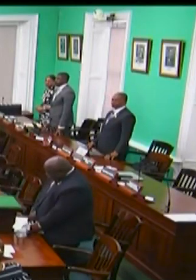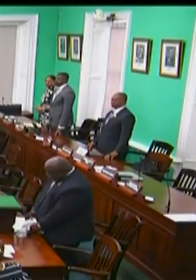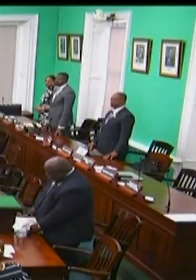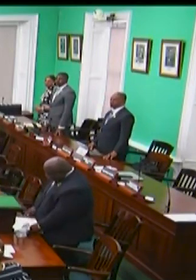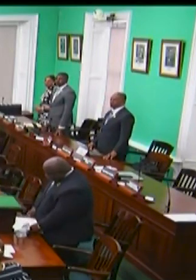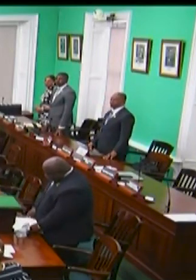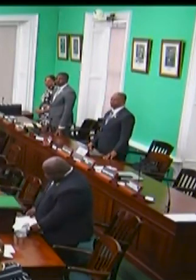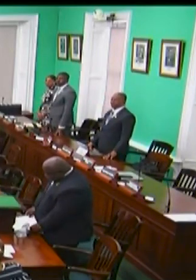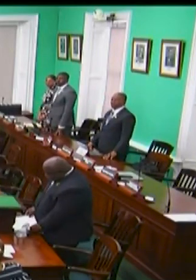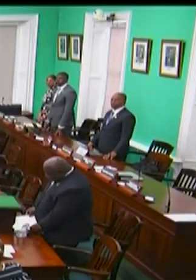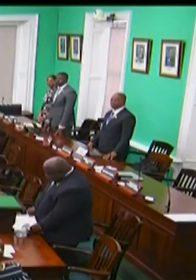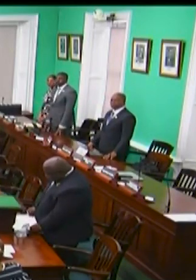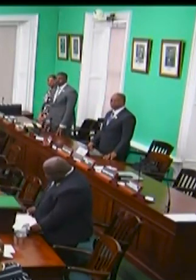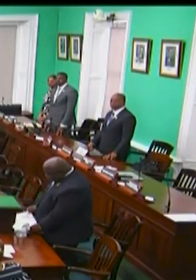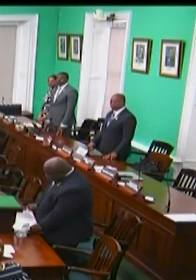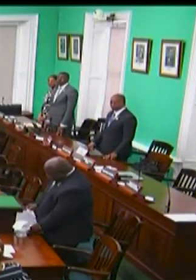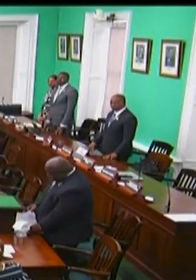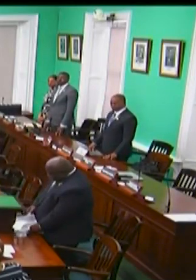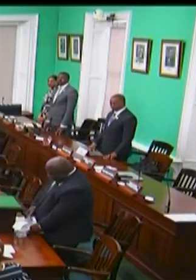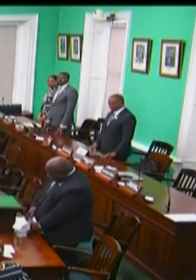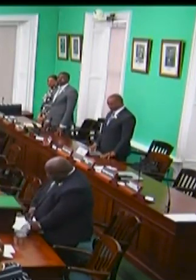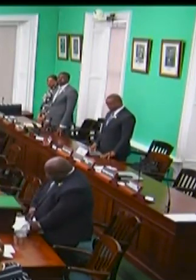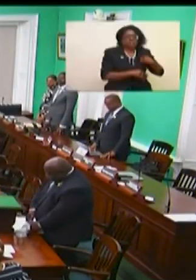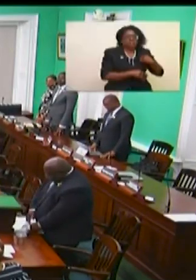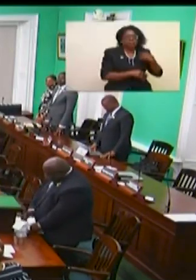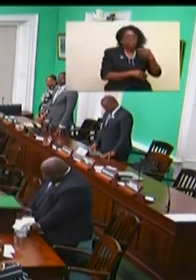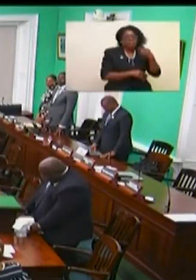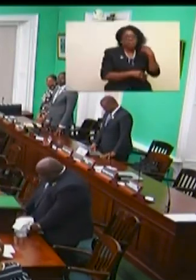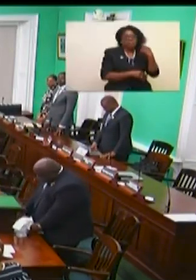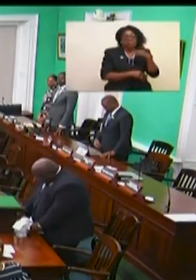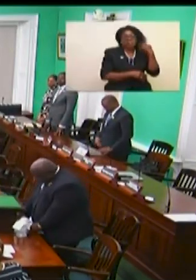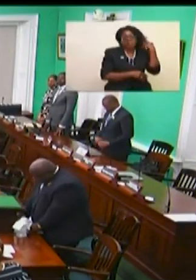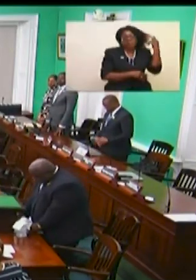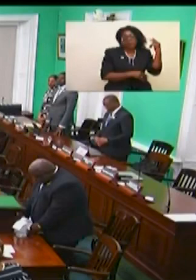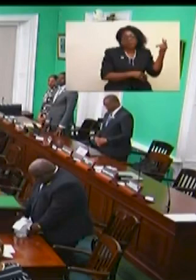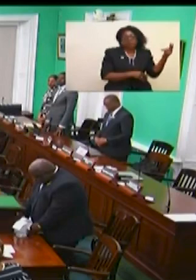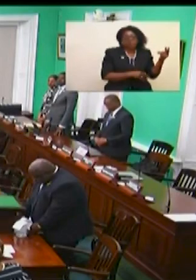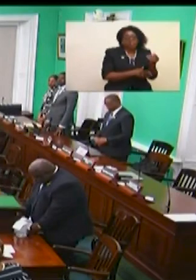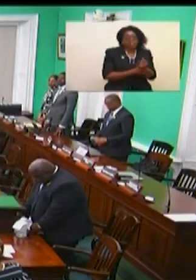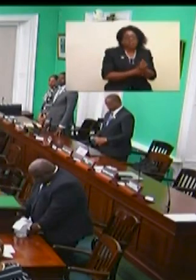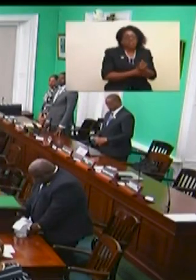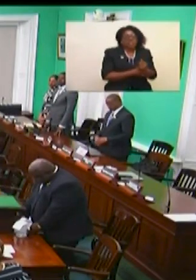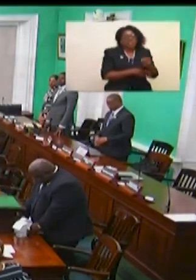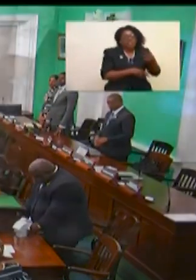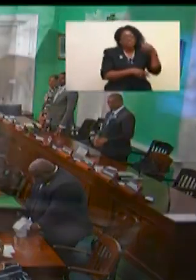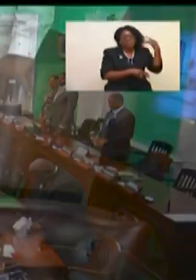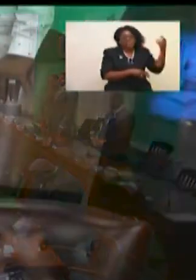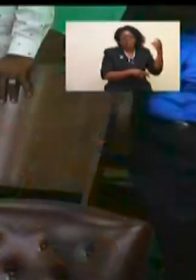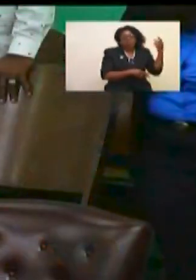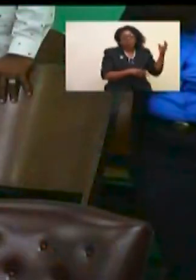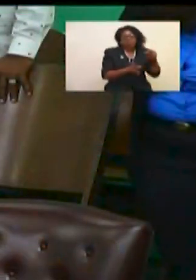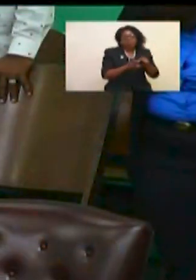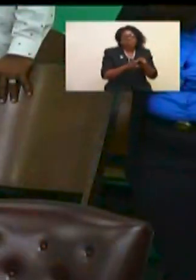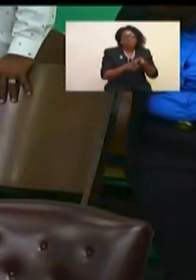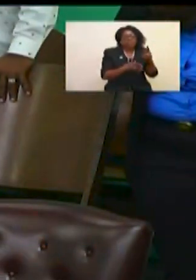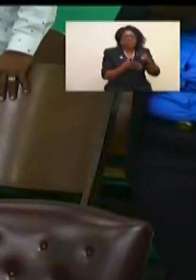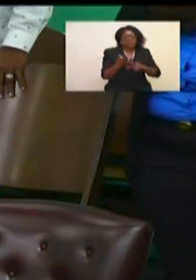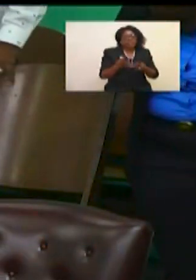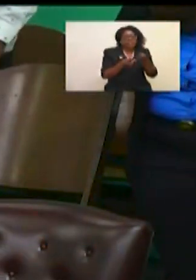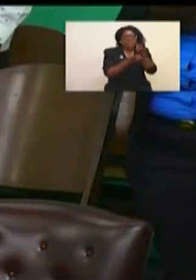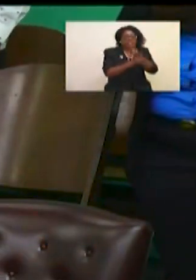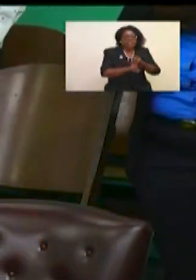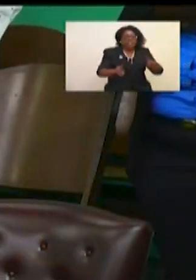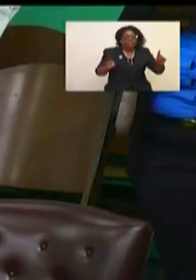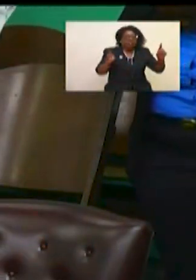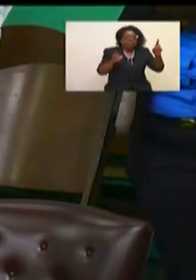Good morning, honorable members, and those under the sound of my voice. I echo the words of the psalmist in declaring, "The Lord